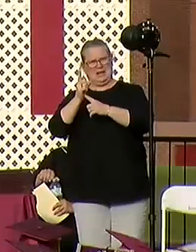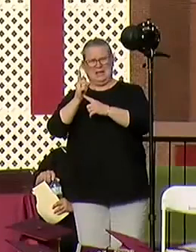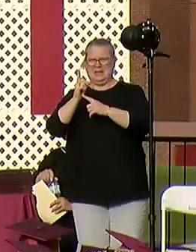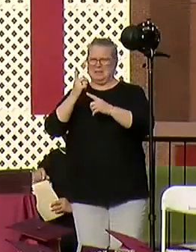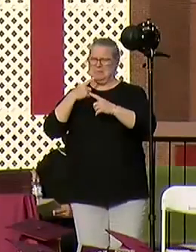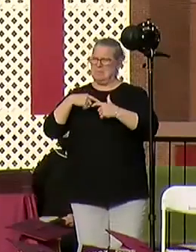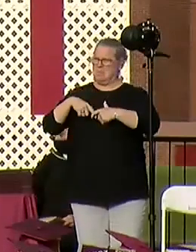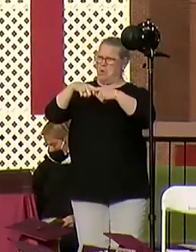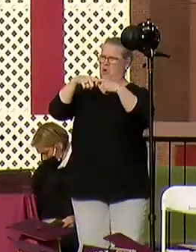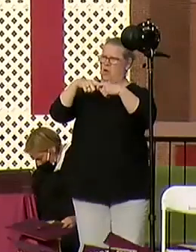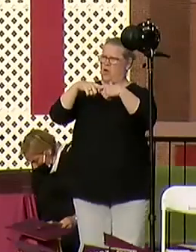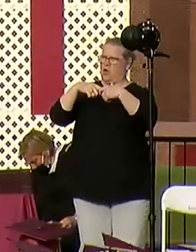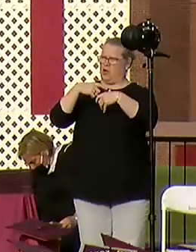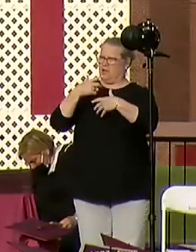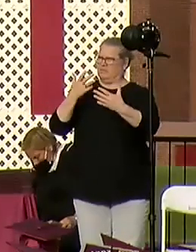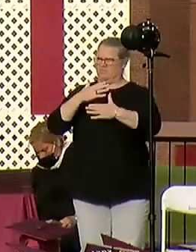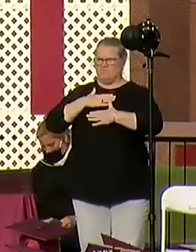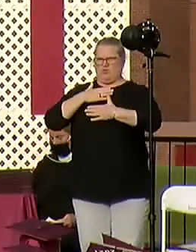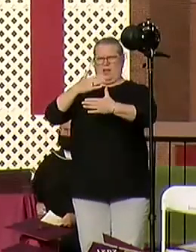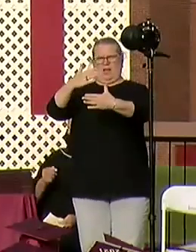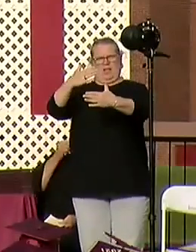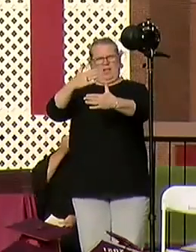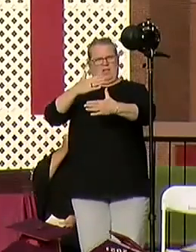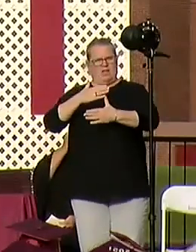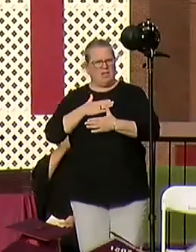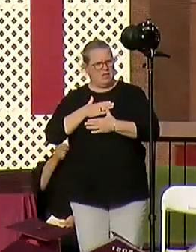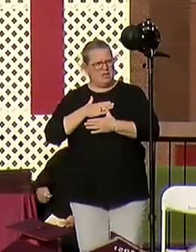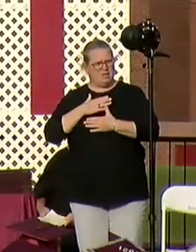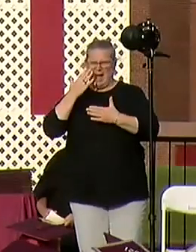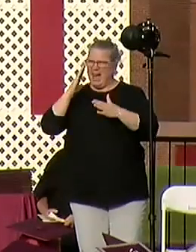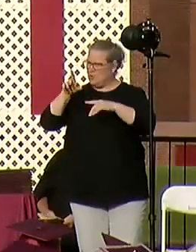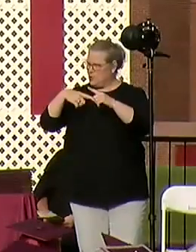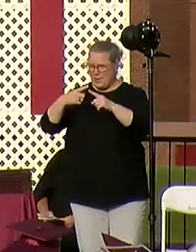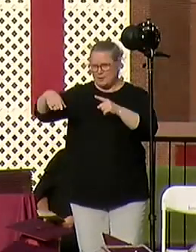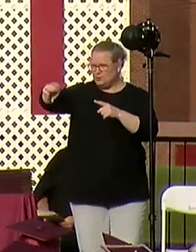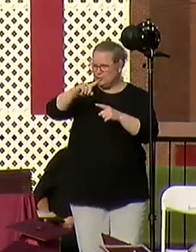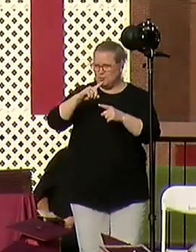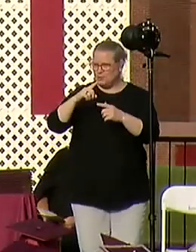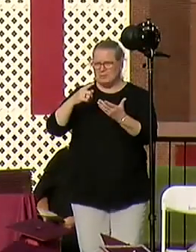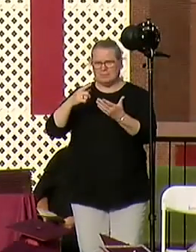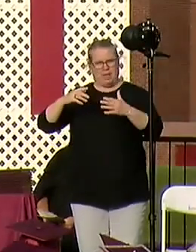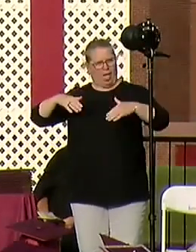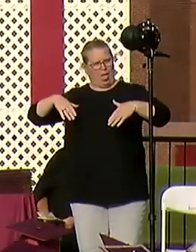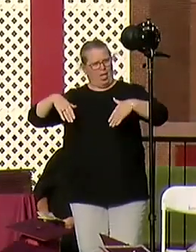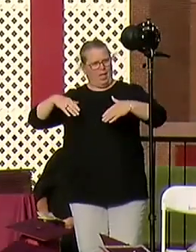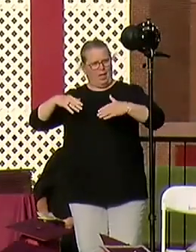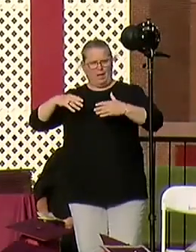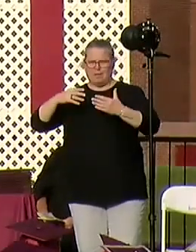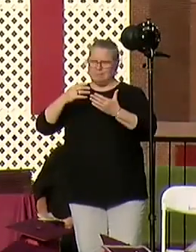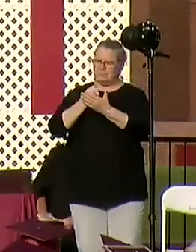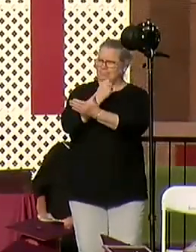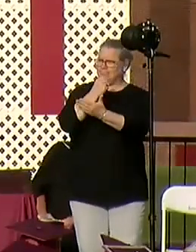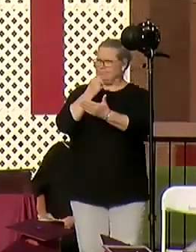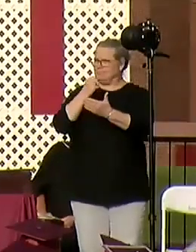breath. I don't know about you, but I haven't taken an opportunity to pause this